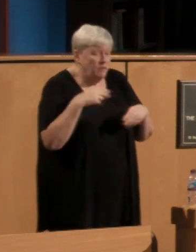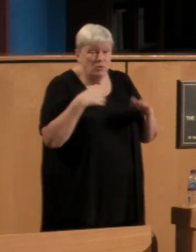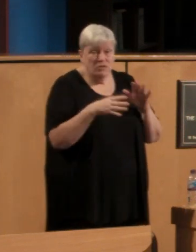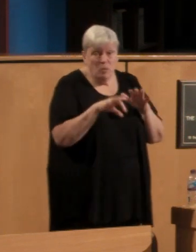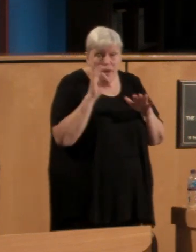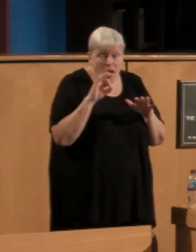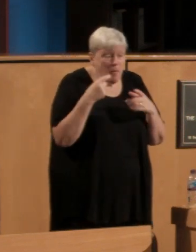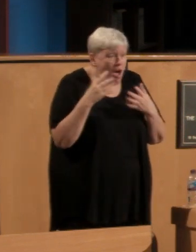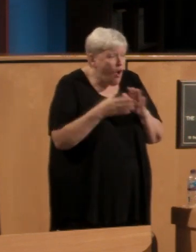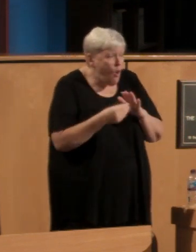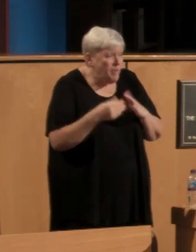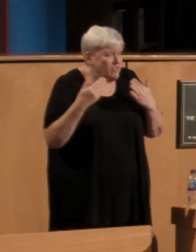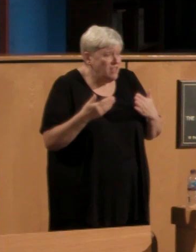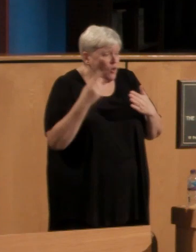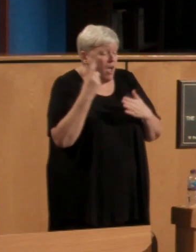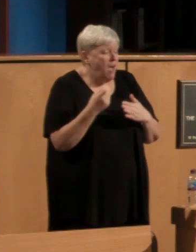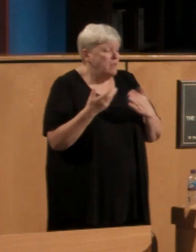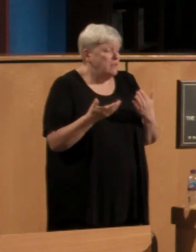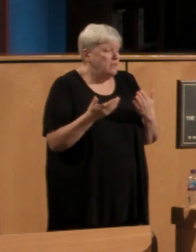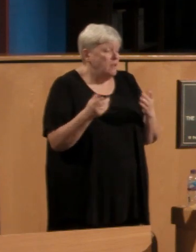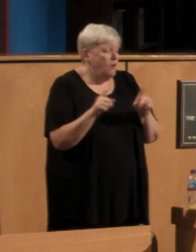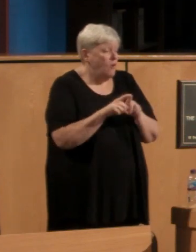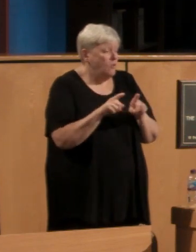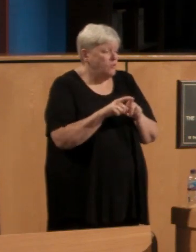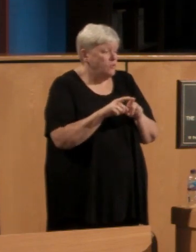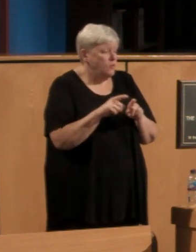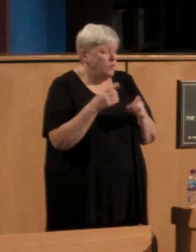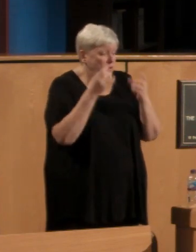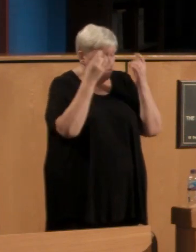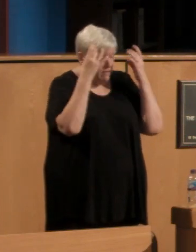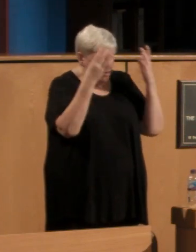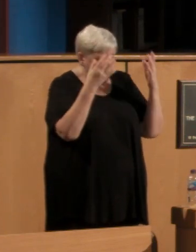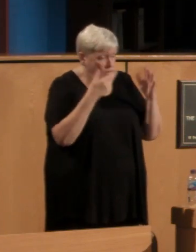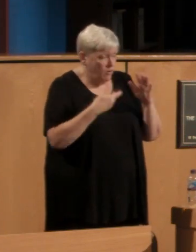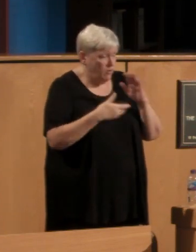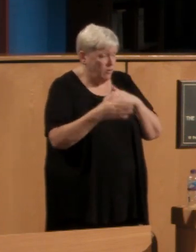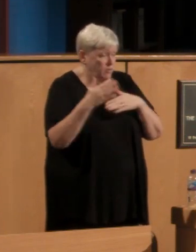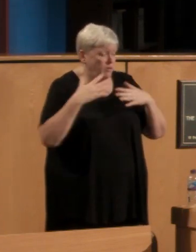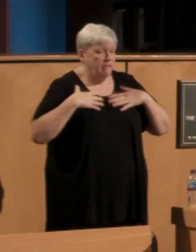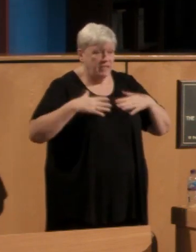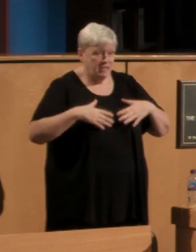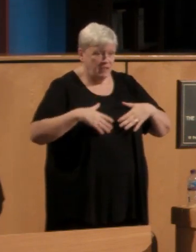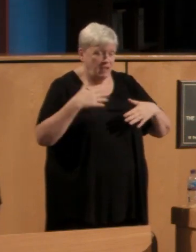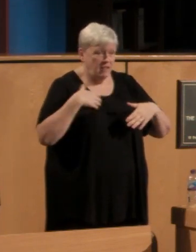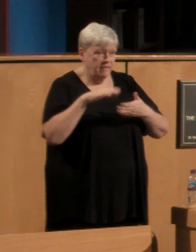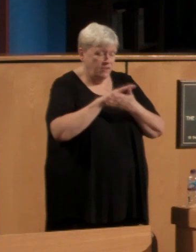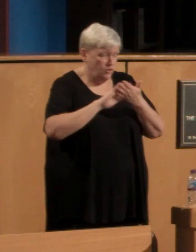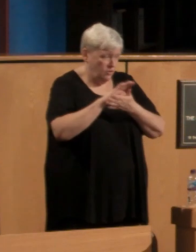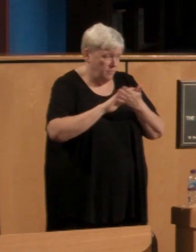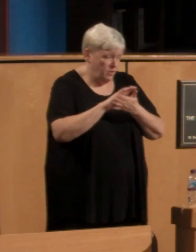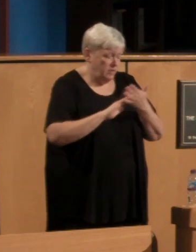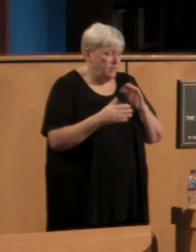now. And I also I think we forgot, we meant to do physical descriptions just in case anyone needs it.